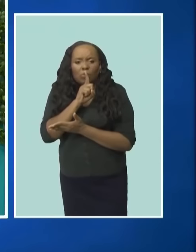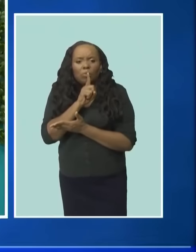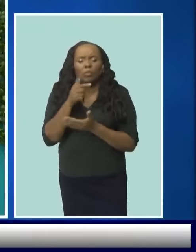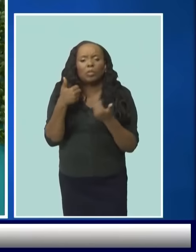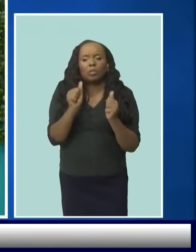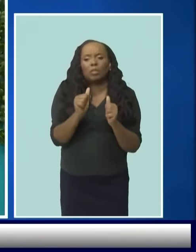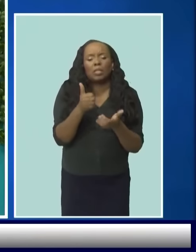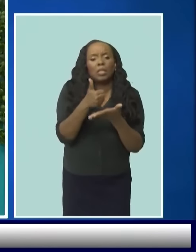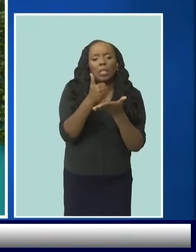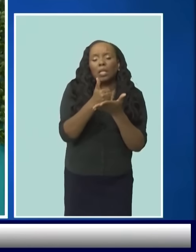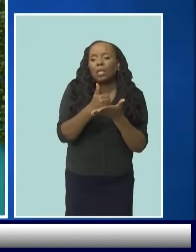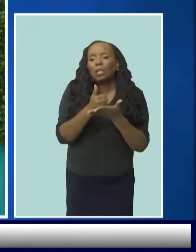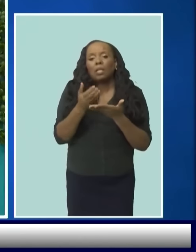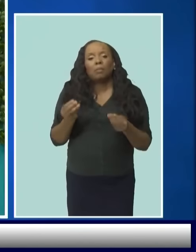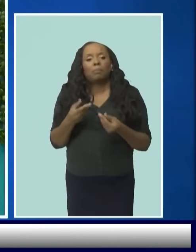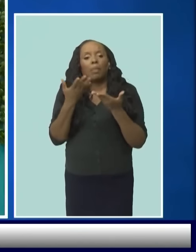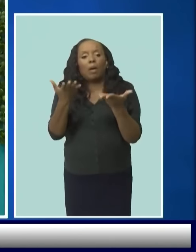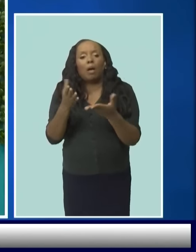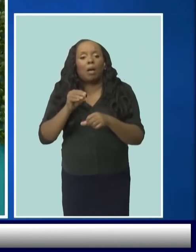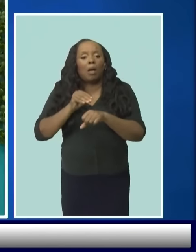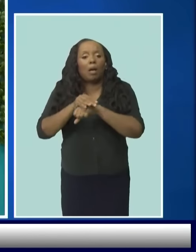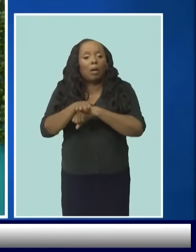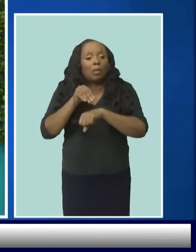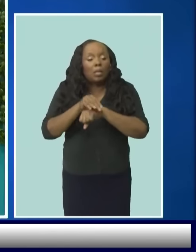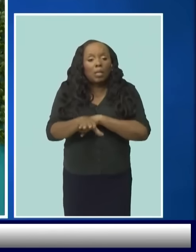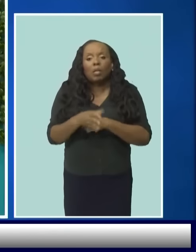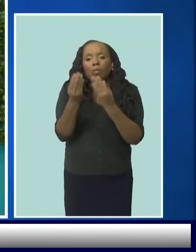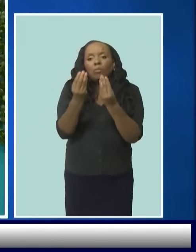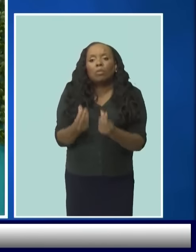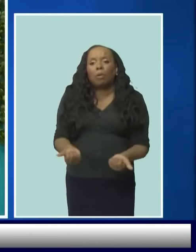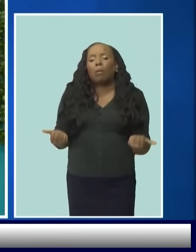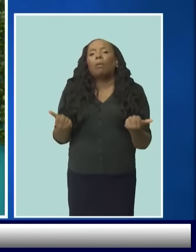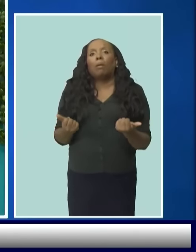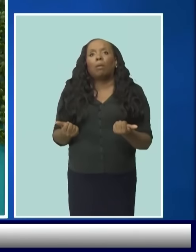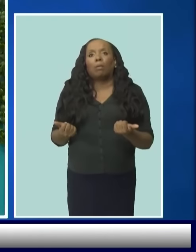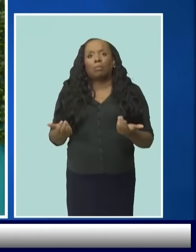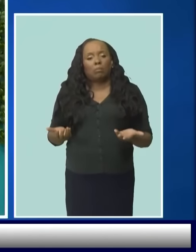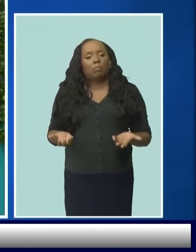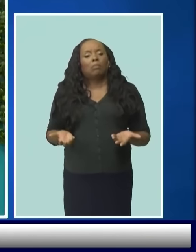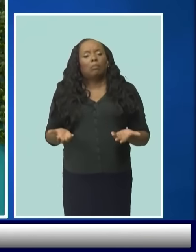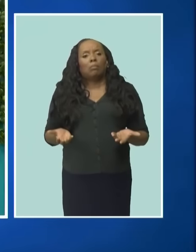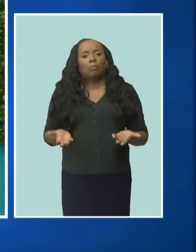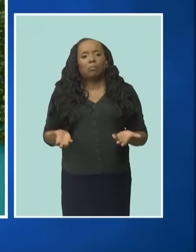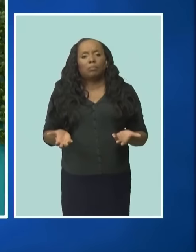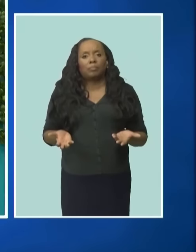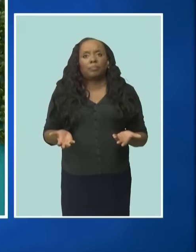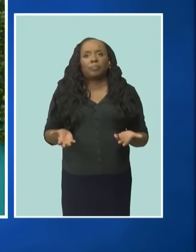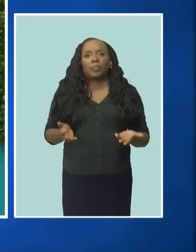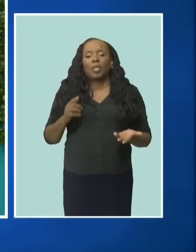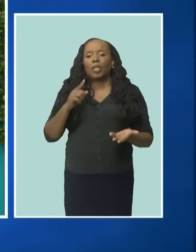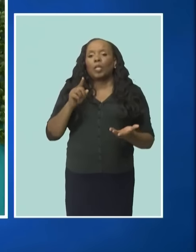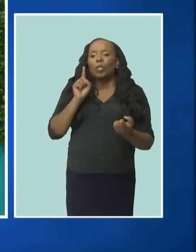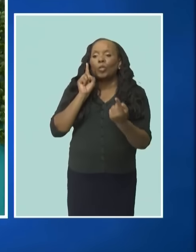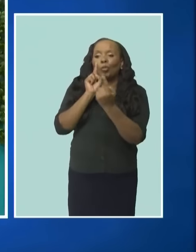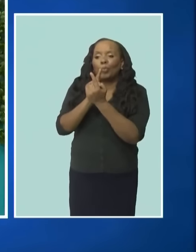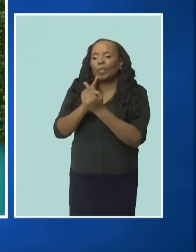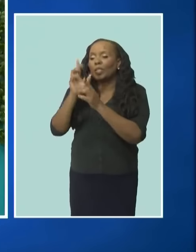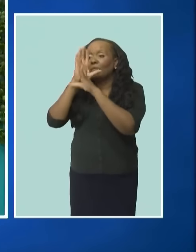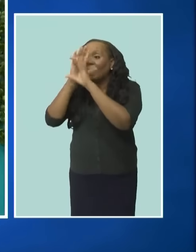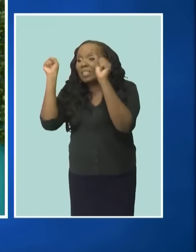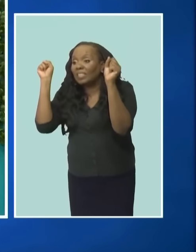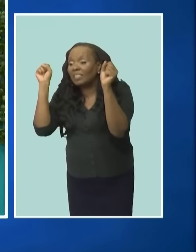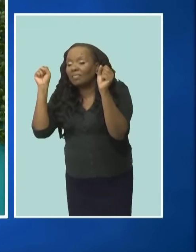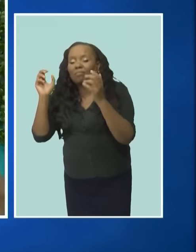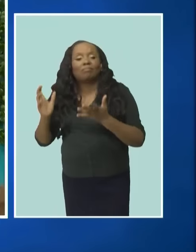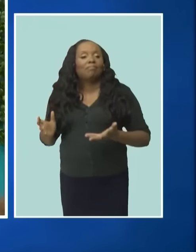provide that necessary counseling, so resolve their matters. Admiral, you meet from the president down, from the president up at the top